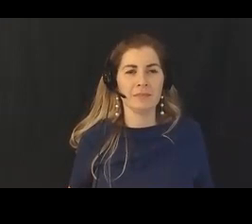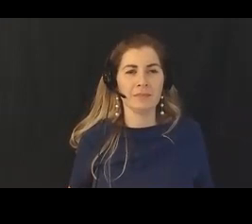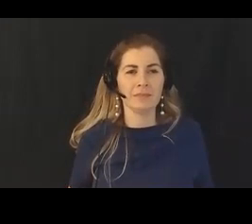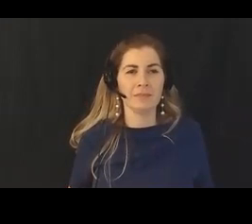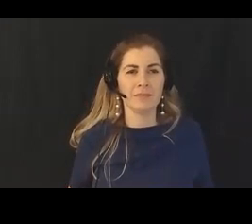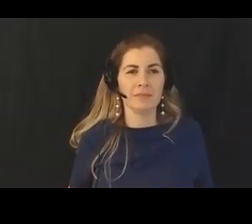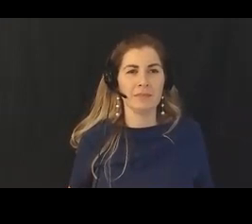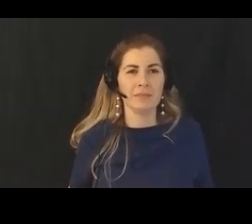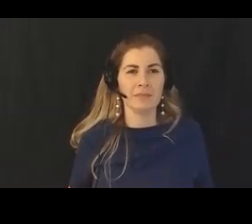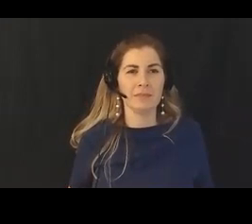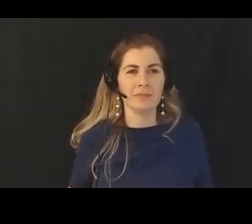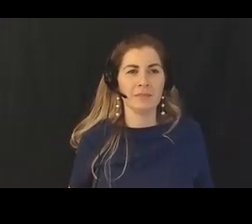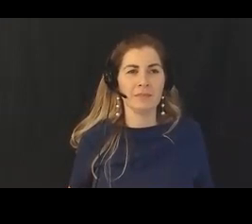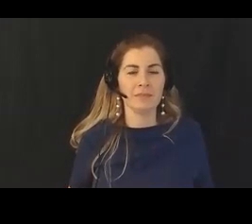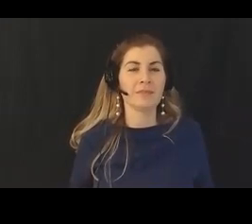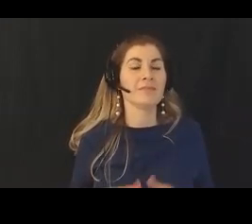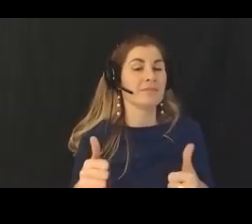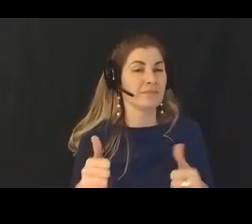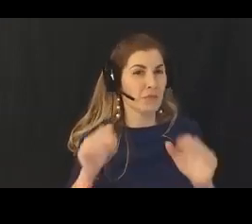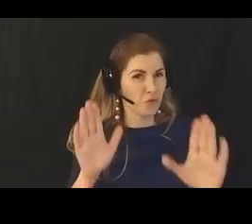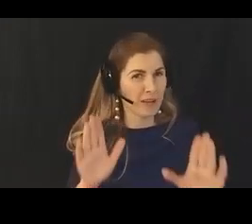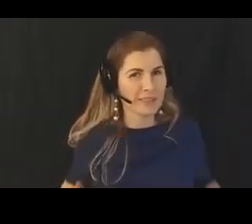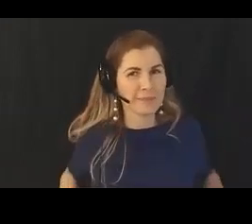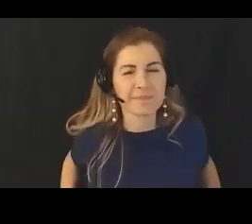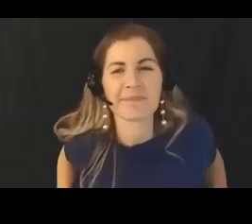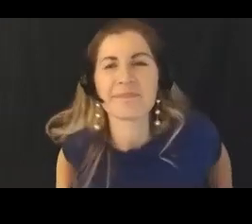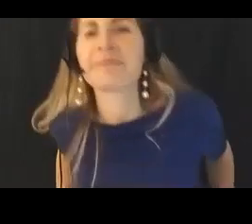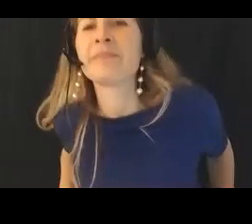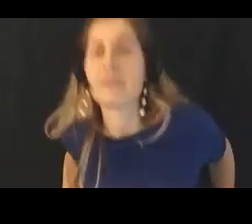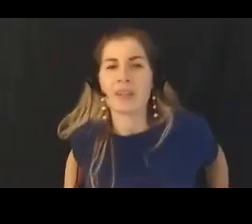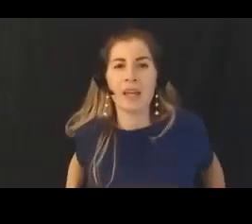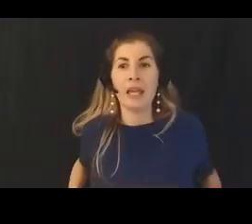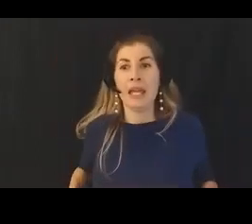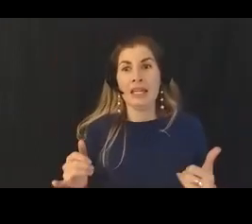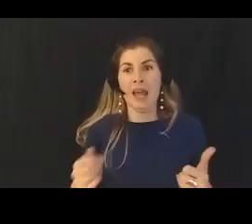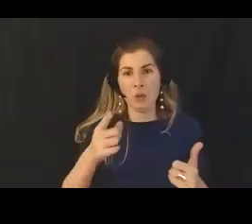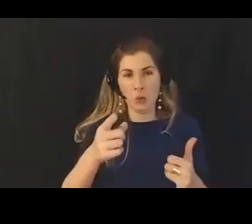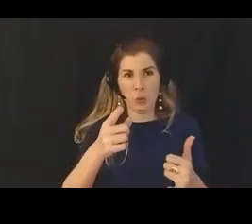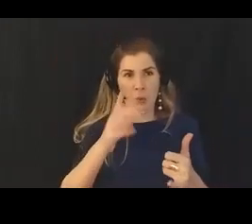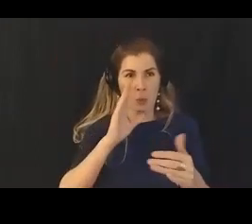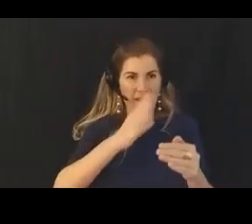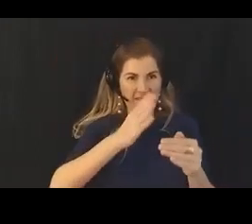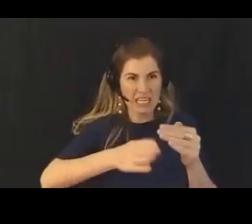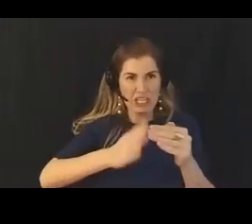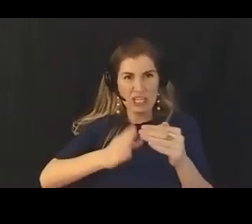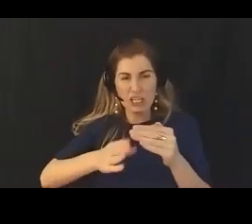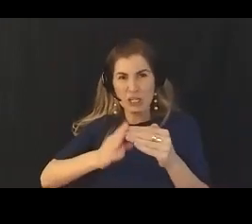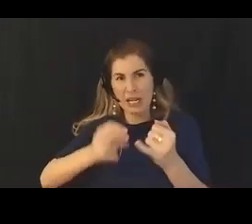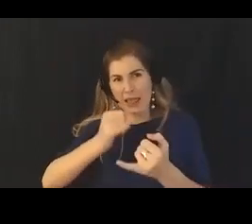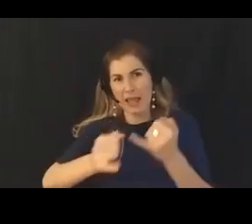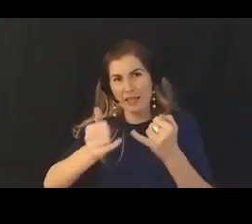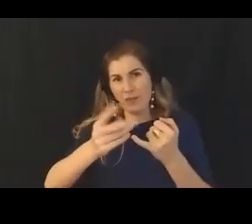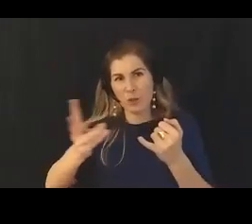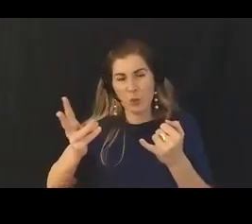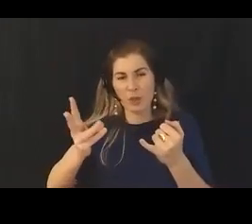Great. All right, and as you guys finish up those last few things. I'm just going to read some of the